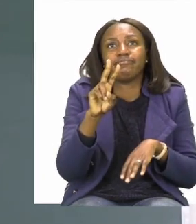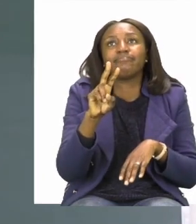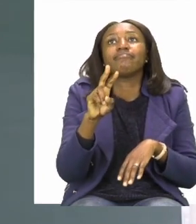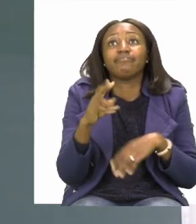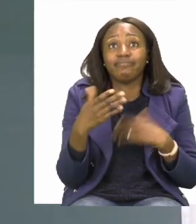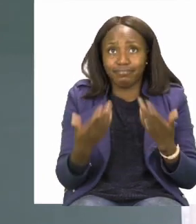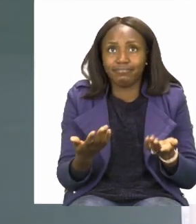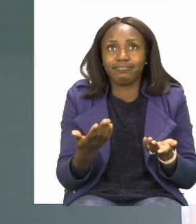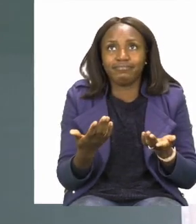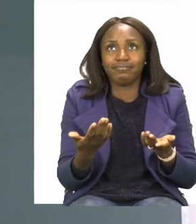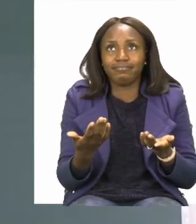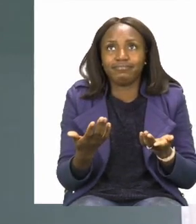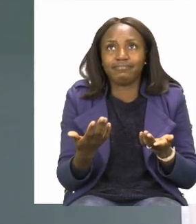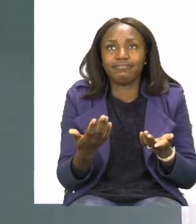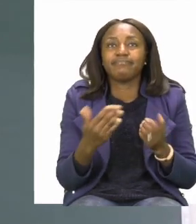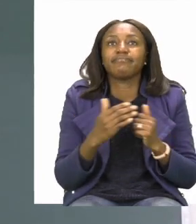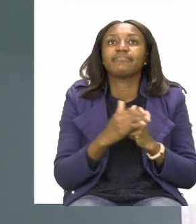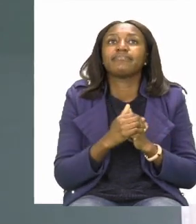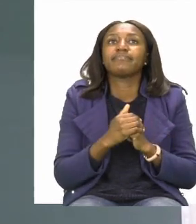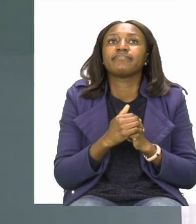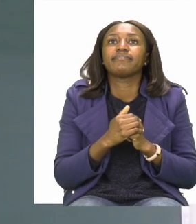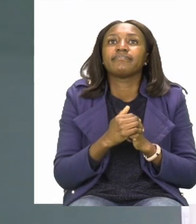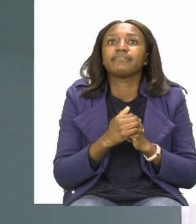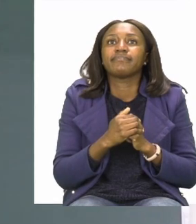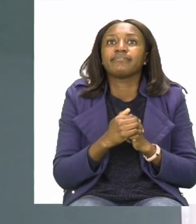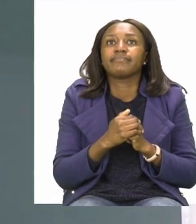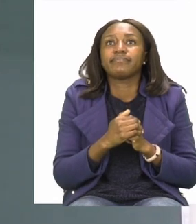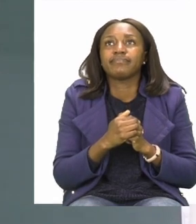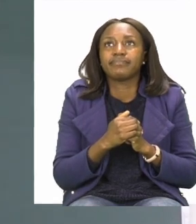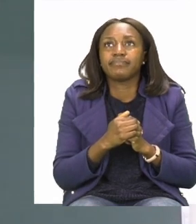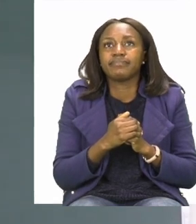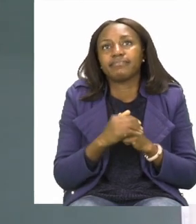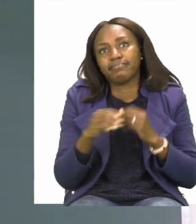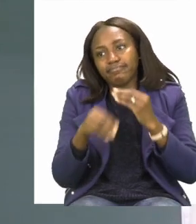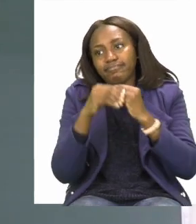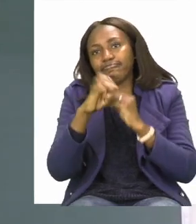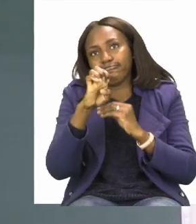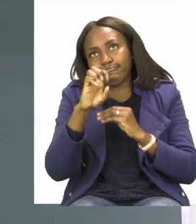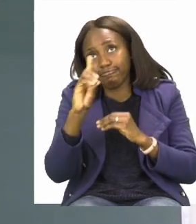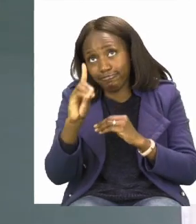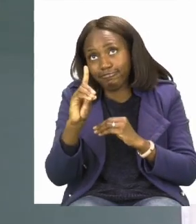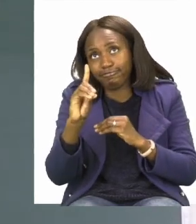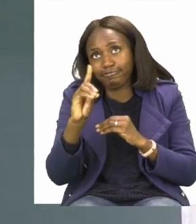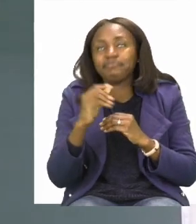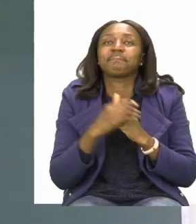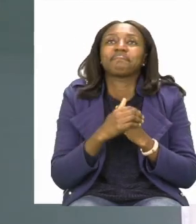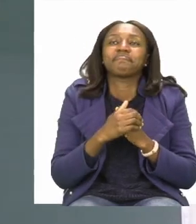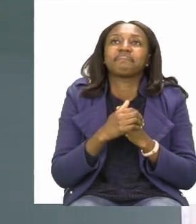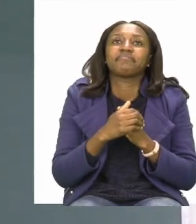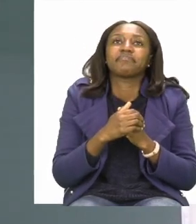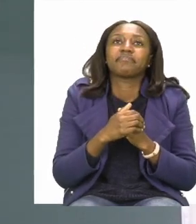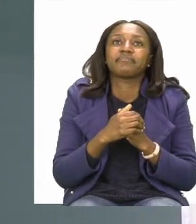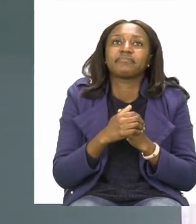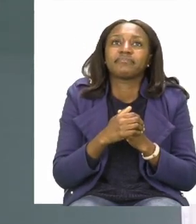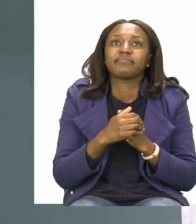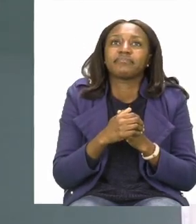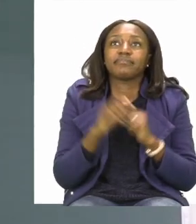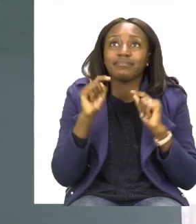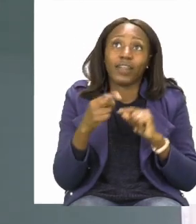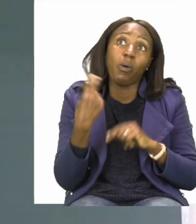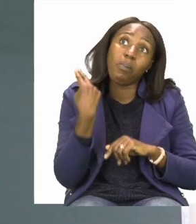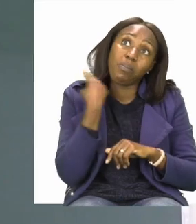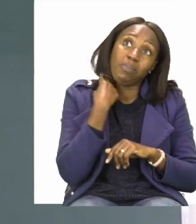another b. And then we added our e and d. So the word